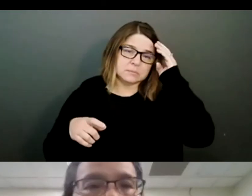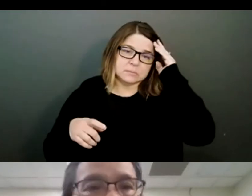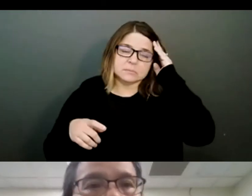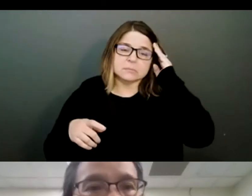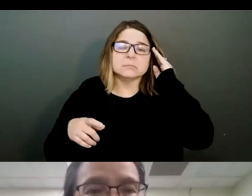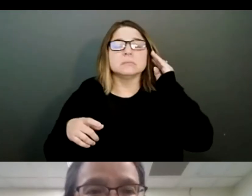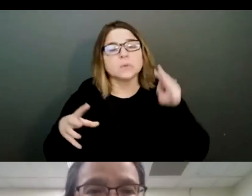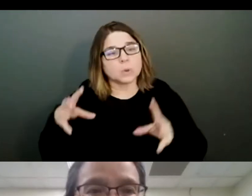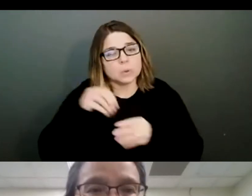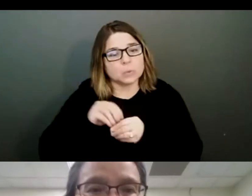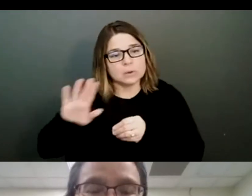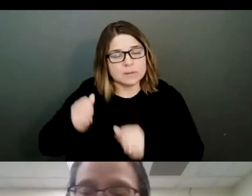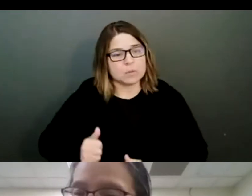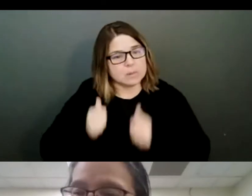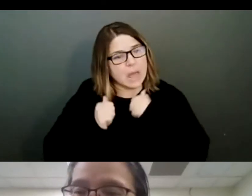part of their lives,